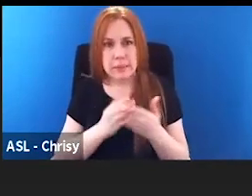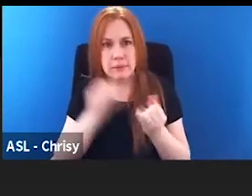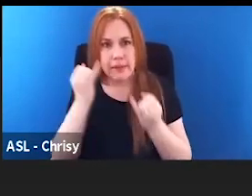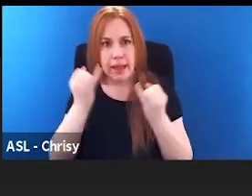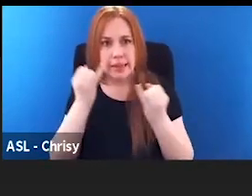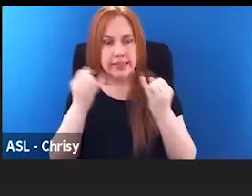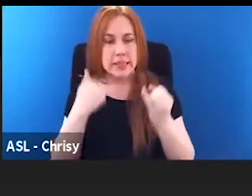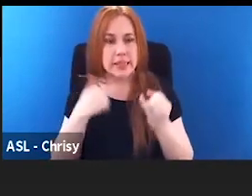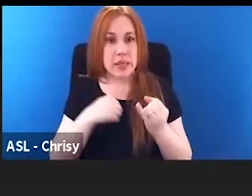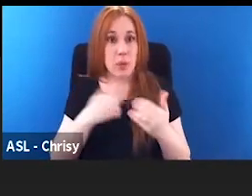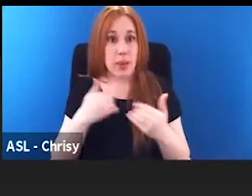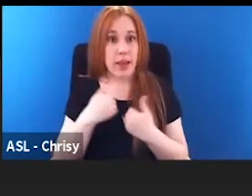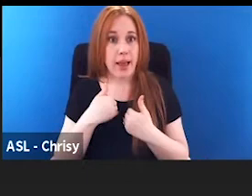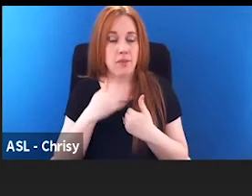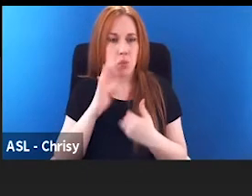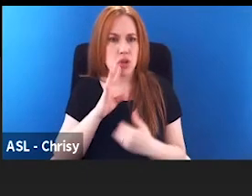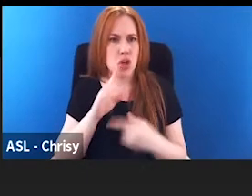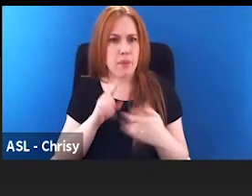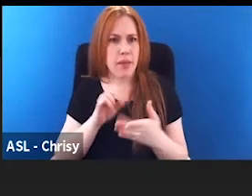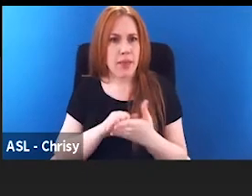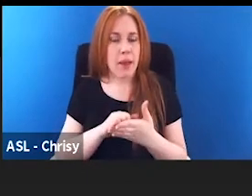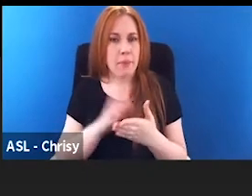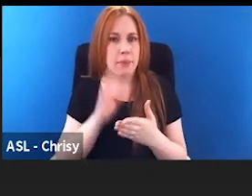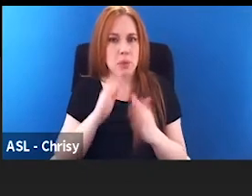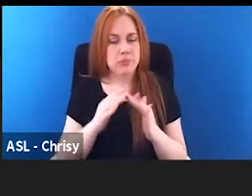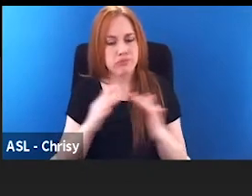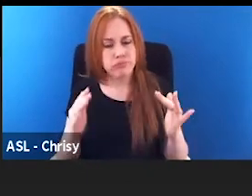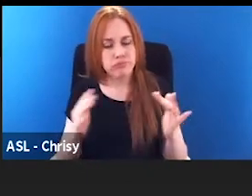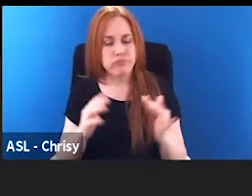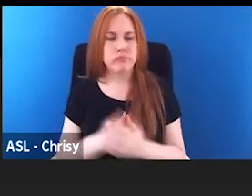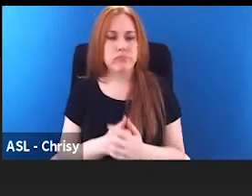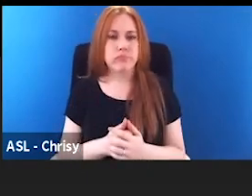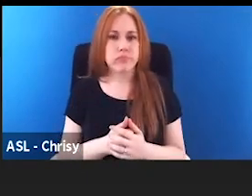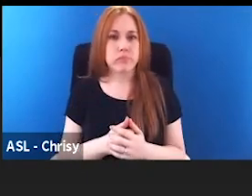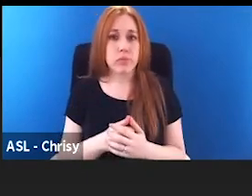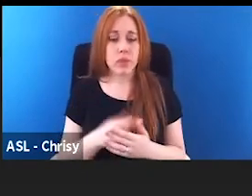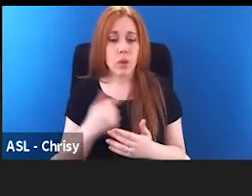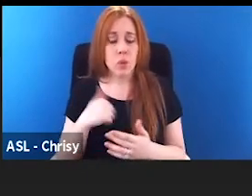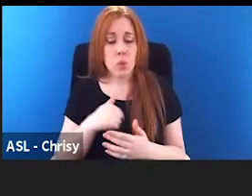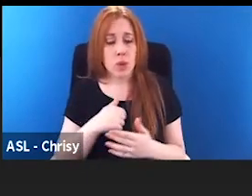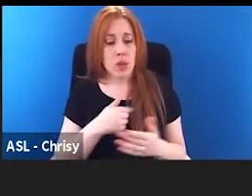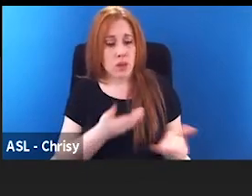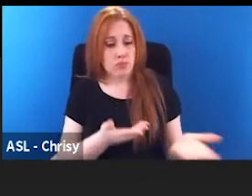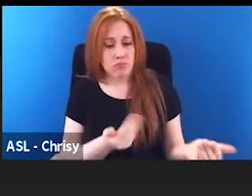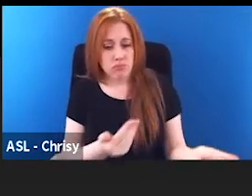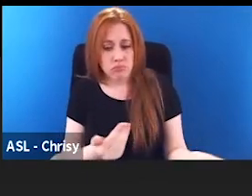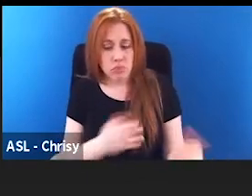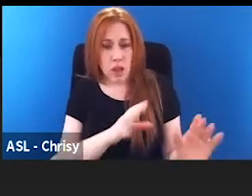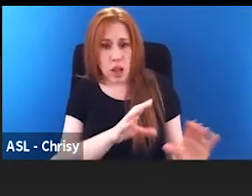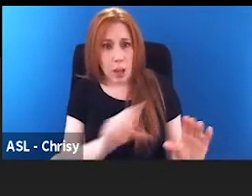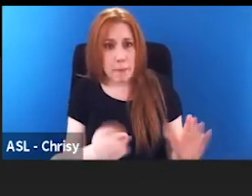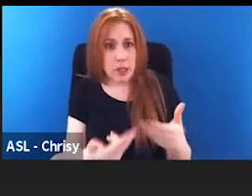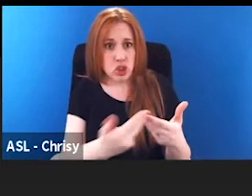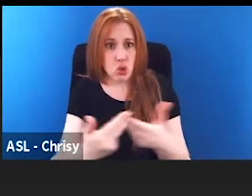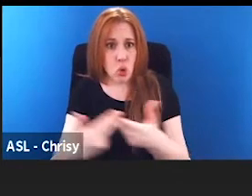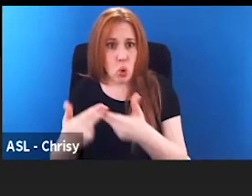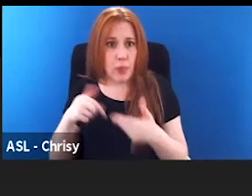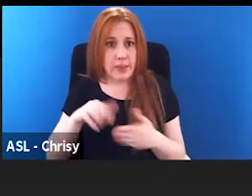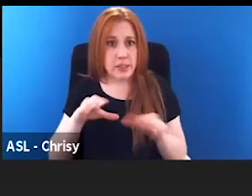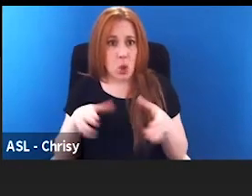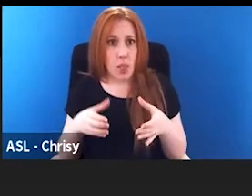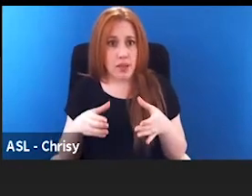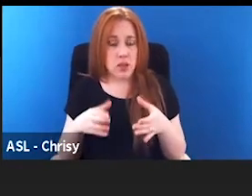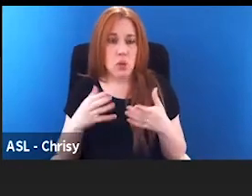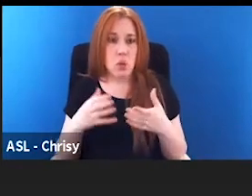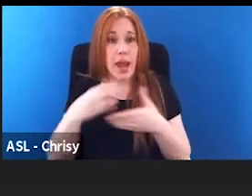have. But it's going to be an ever evolving thing, especially as we bring the companies into the coalition. We want that not